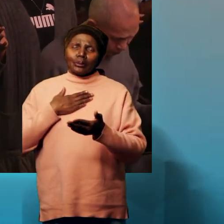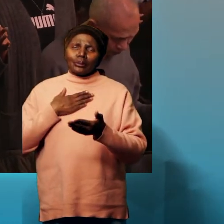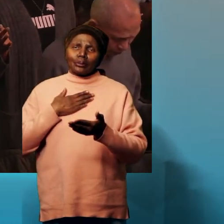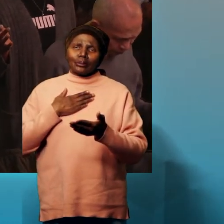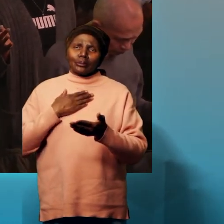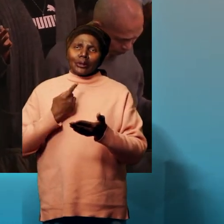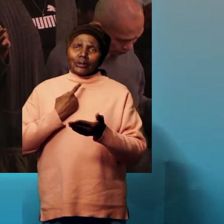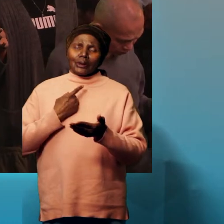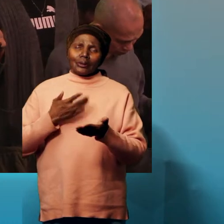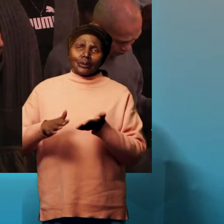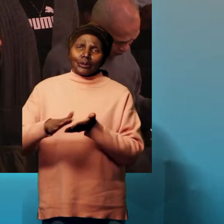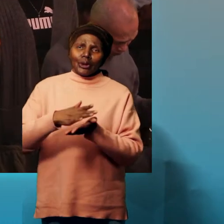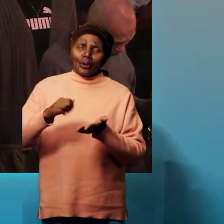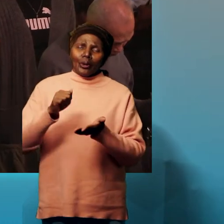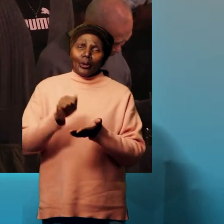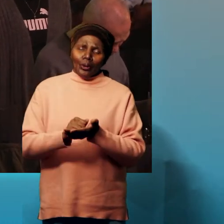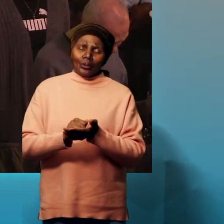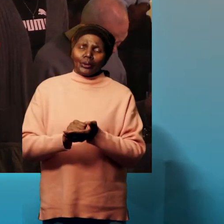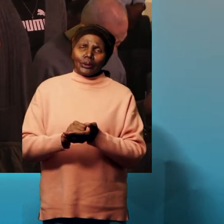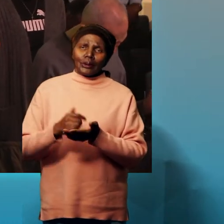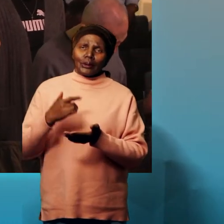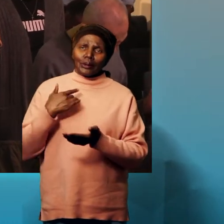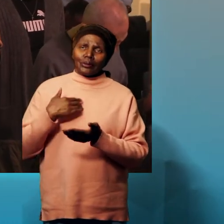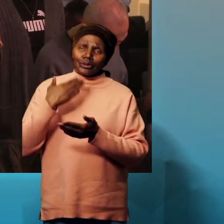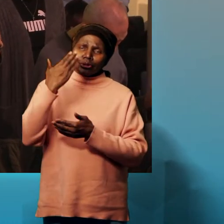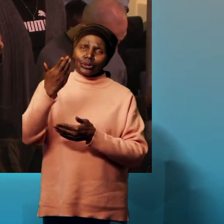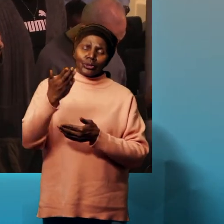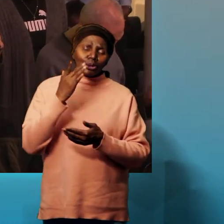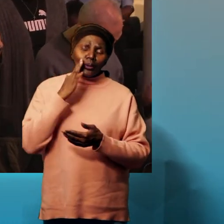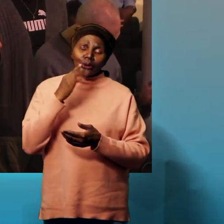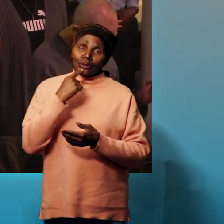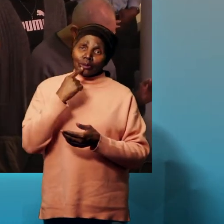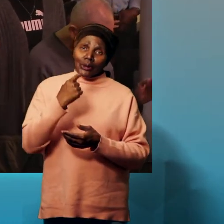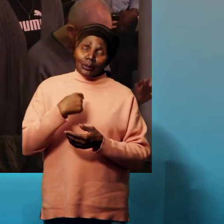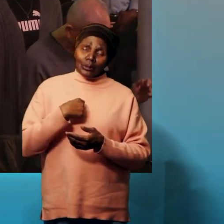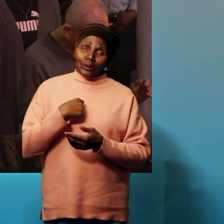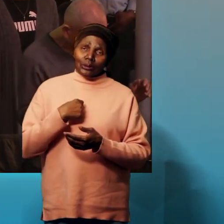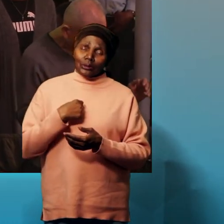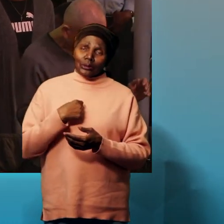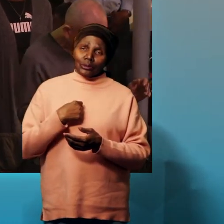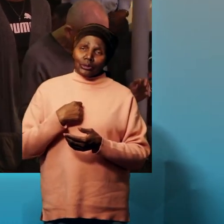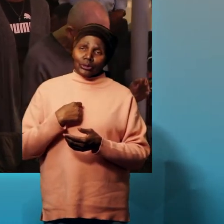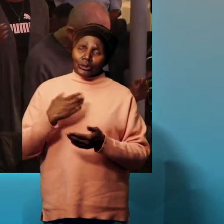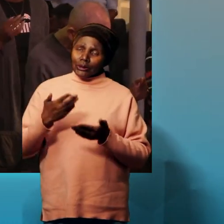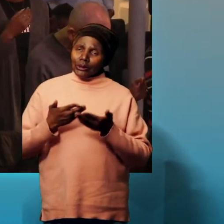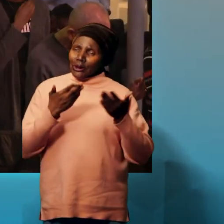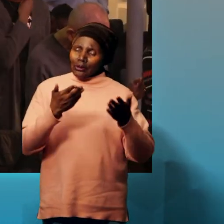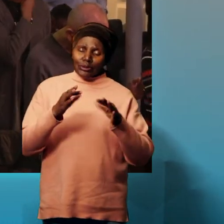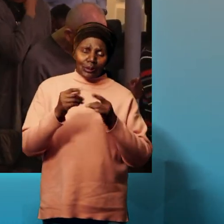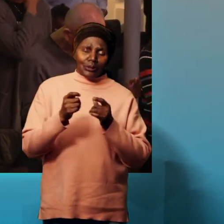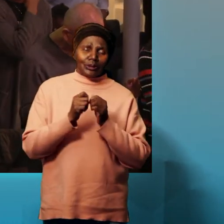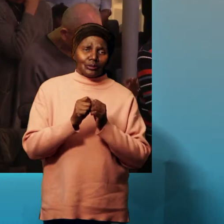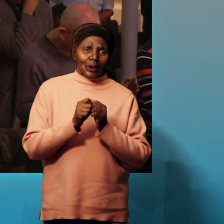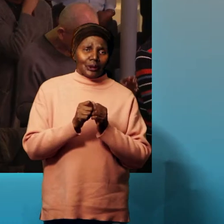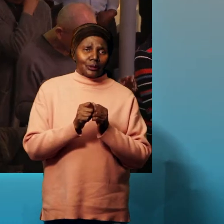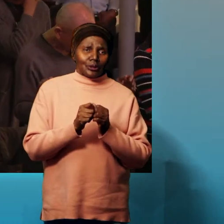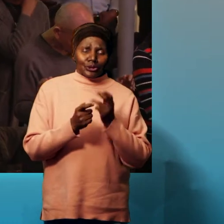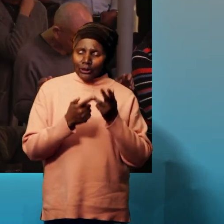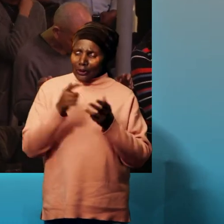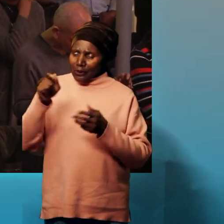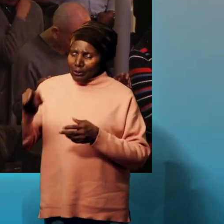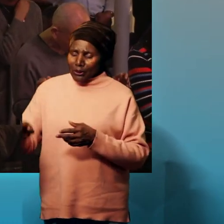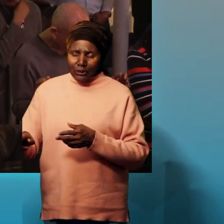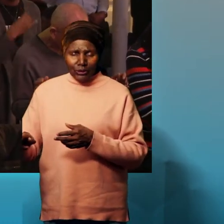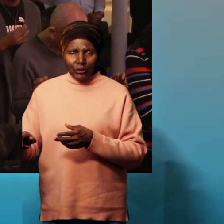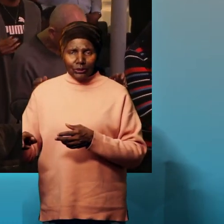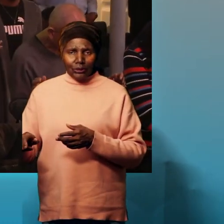sacrifice? Lord, when you tell me, Lord, to give to someone something that is valuable to me because you want them to have it more than me, Lord,